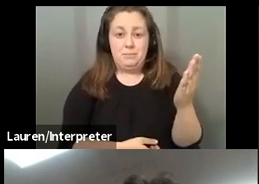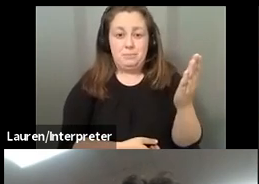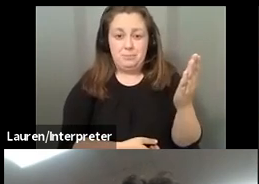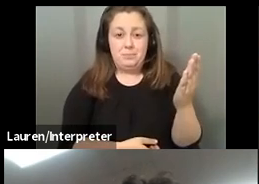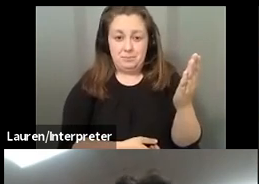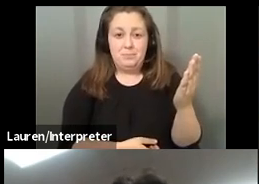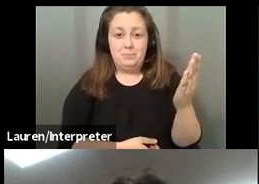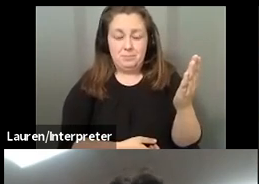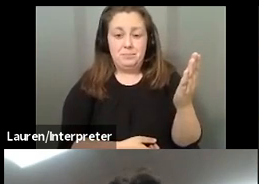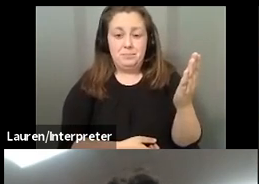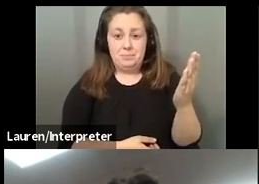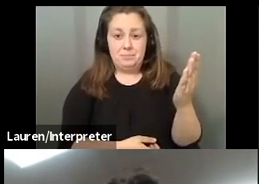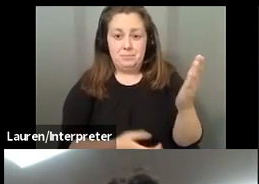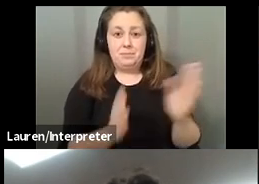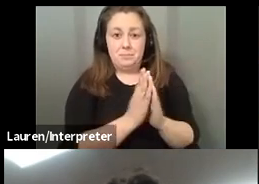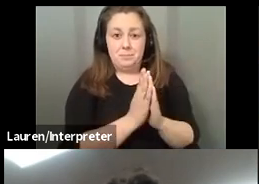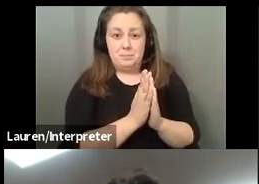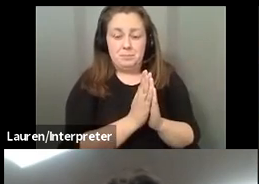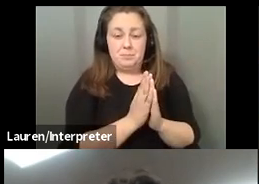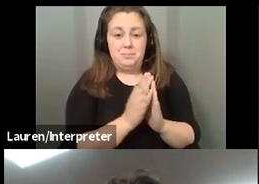it as one slate. So